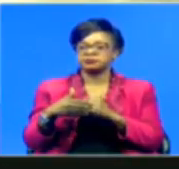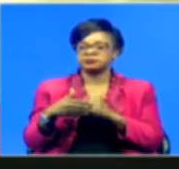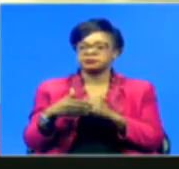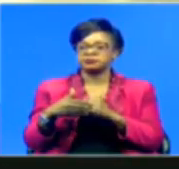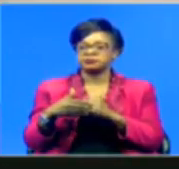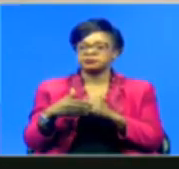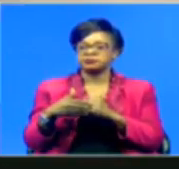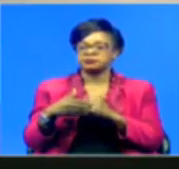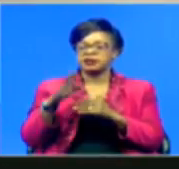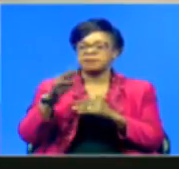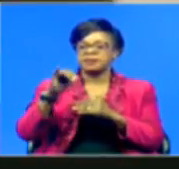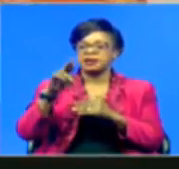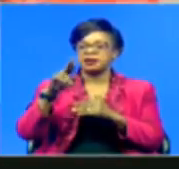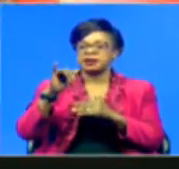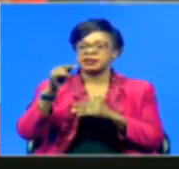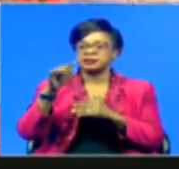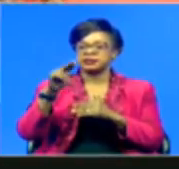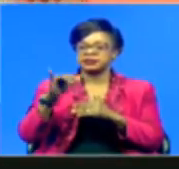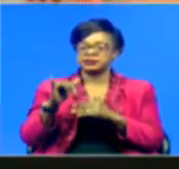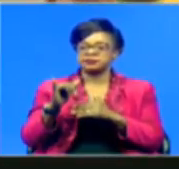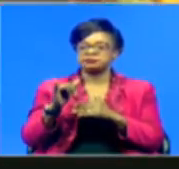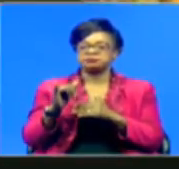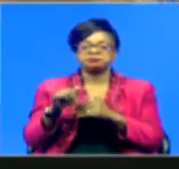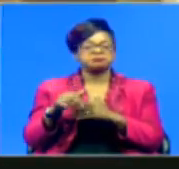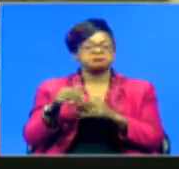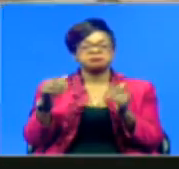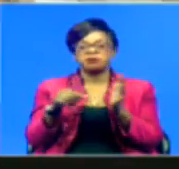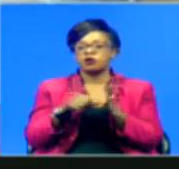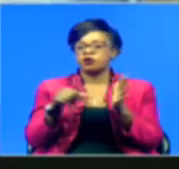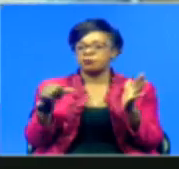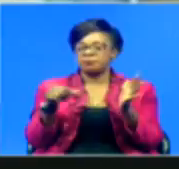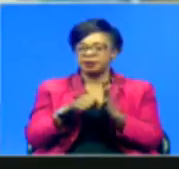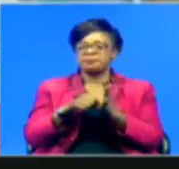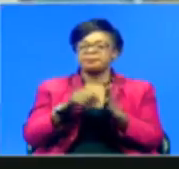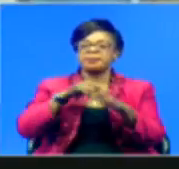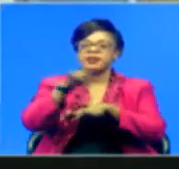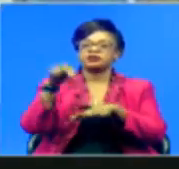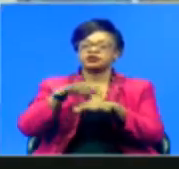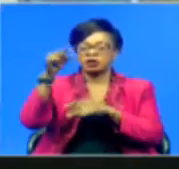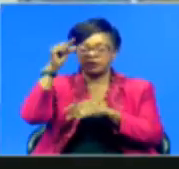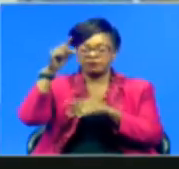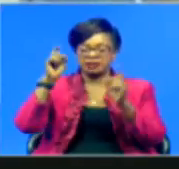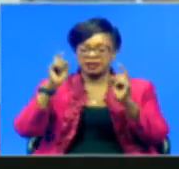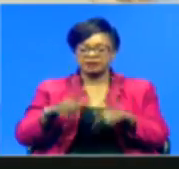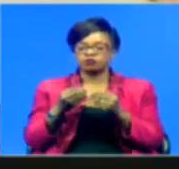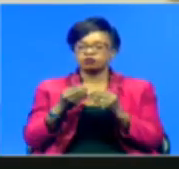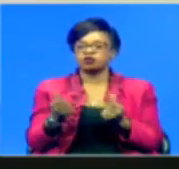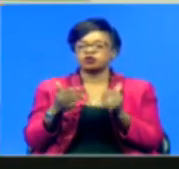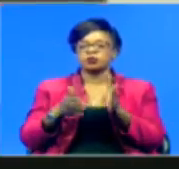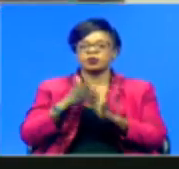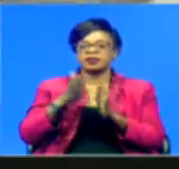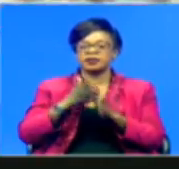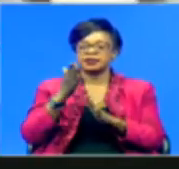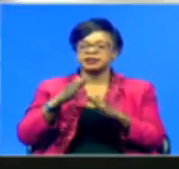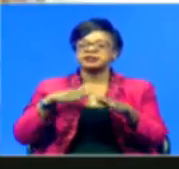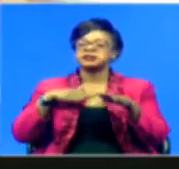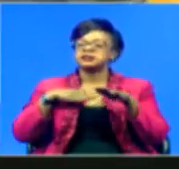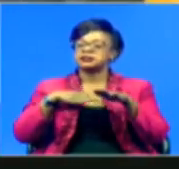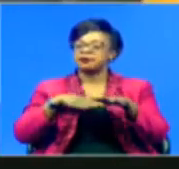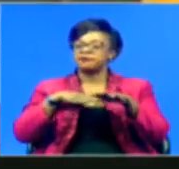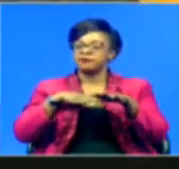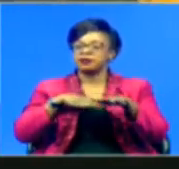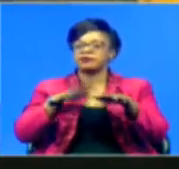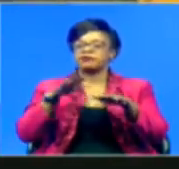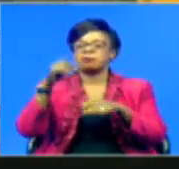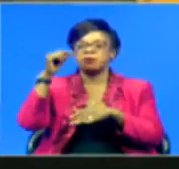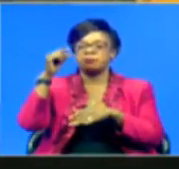Back in Miritini, however, there is just one headache that the national government has to sort out quickly. Traffic snarl-ups from Mombasa town